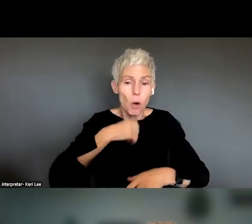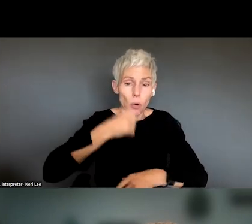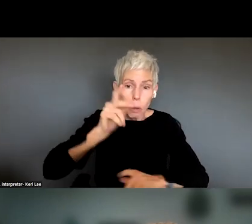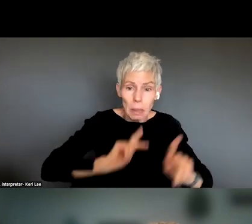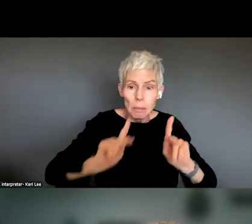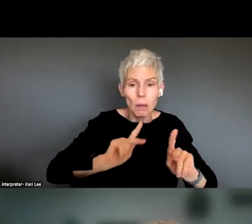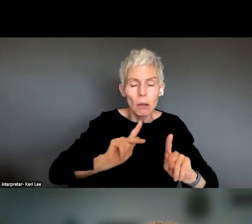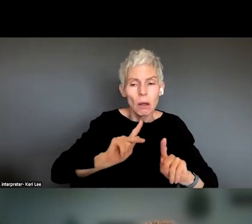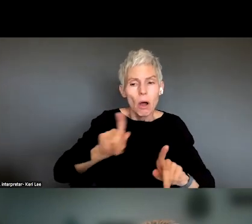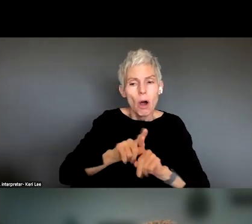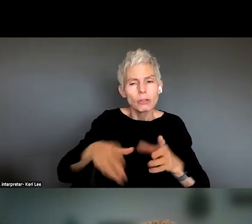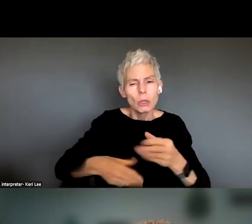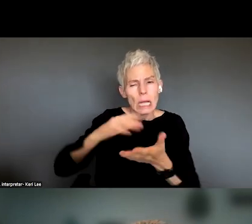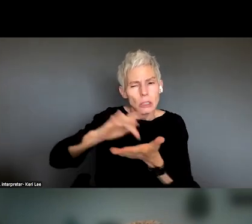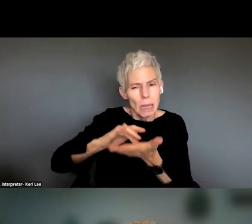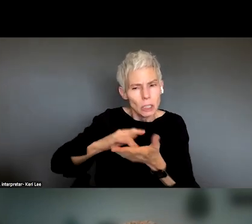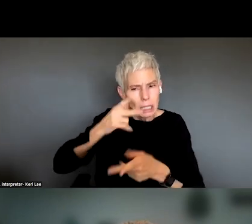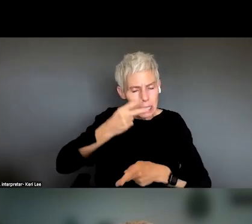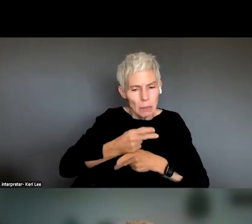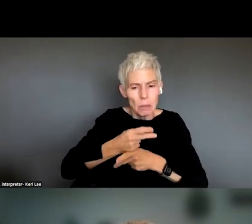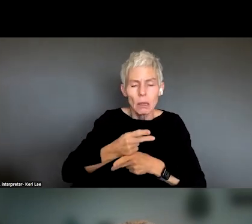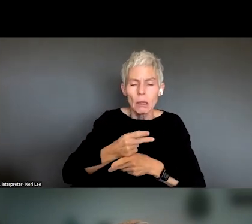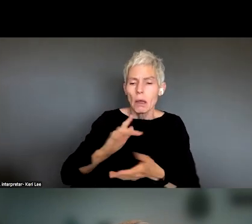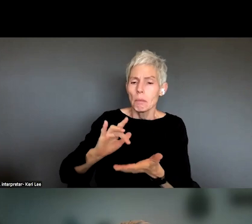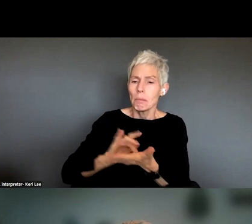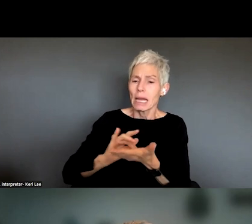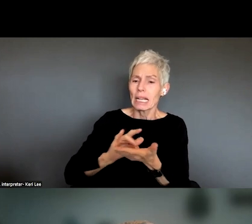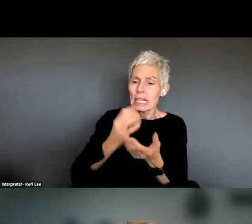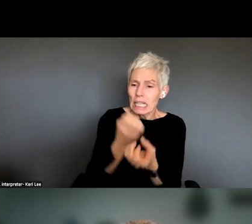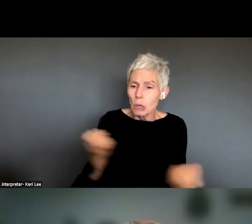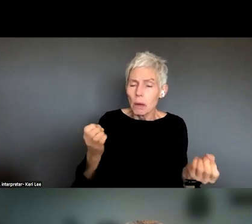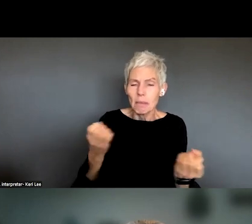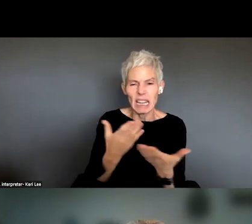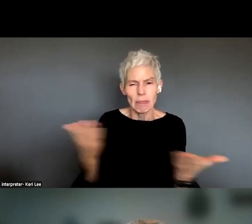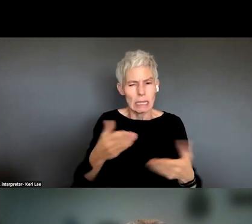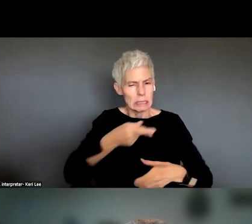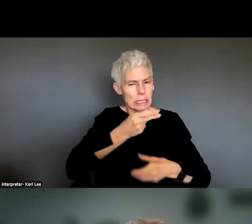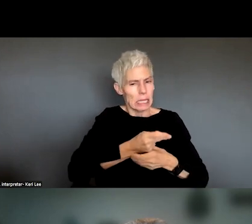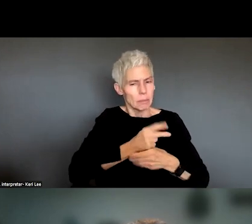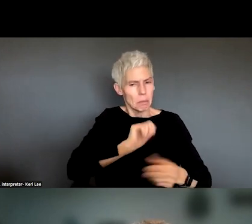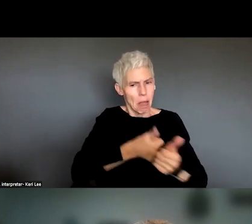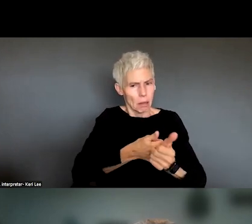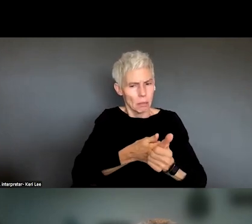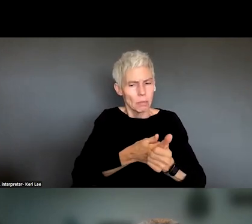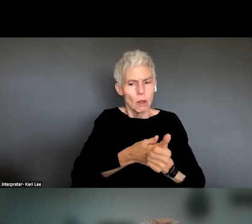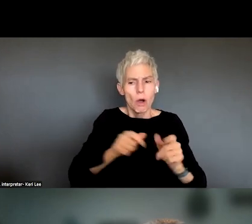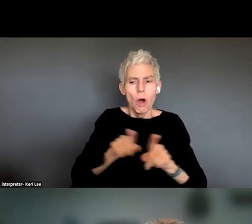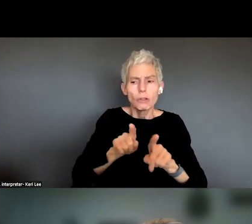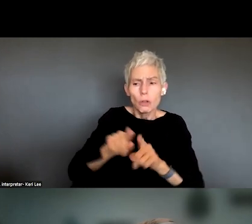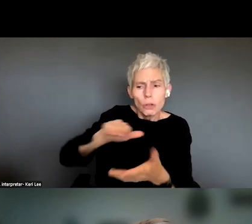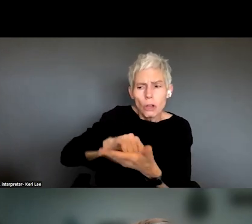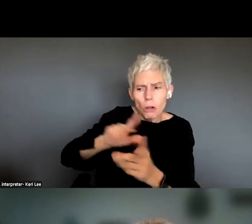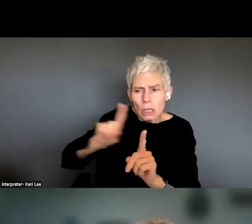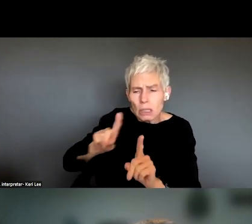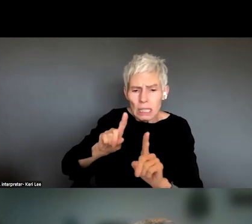extra medications, medical equipment, and devices, but also talk to your medical provider about, again, what are you going to do in